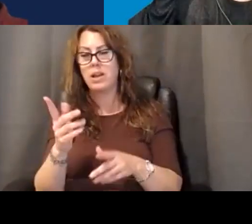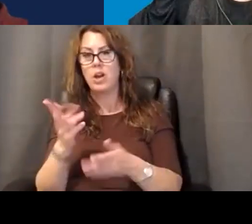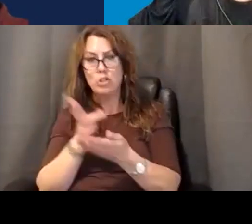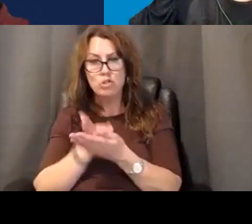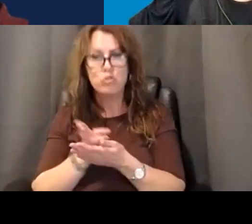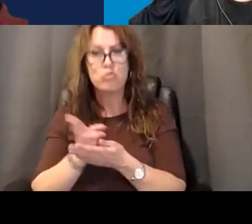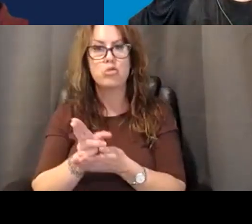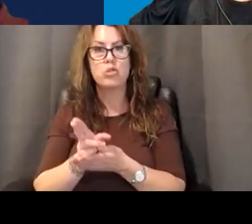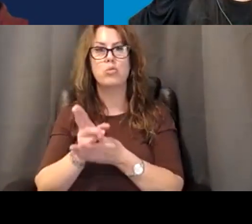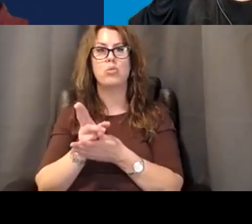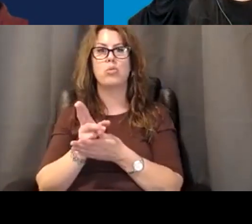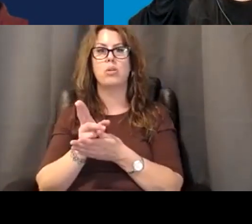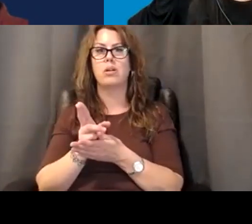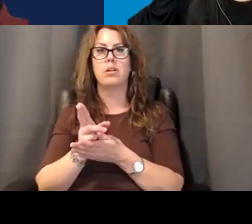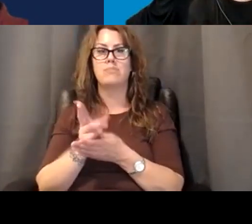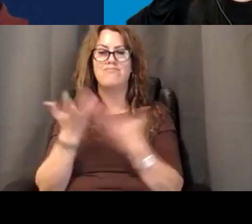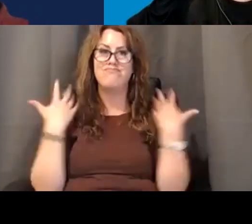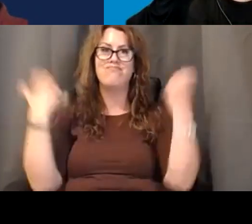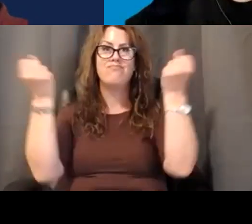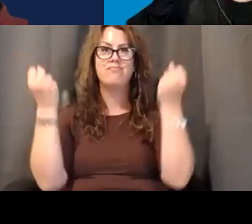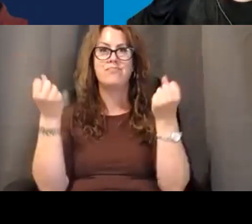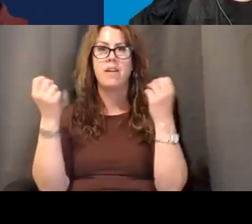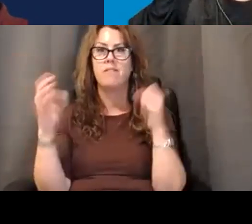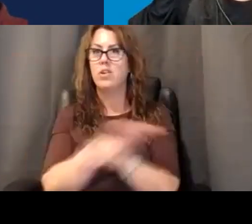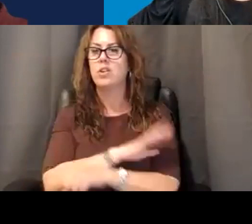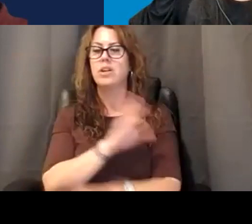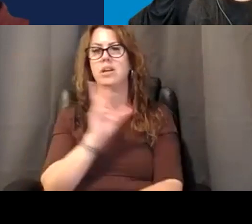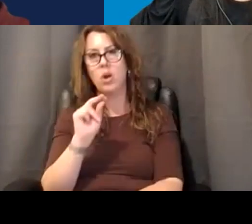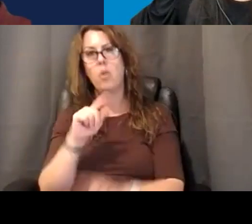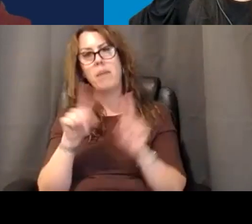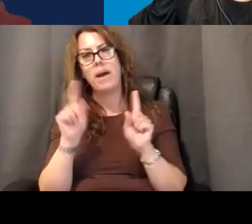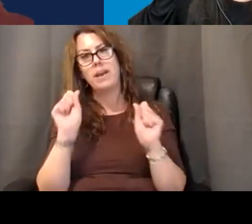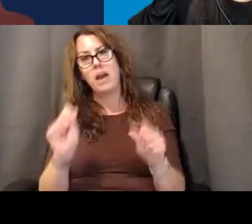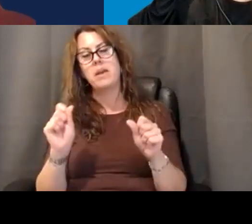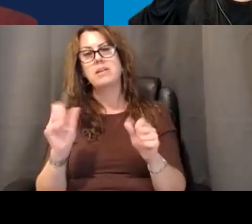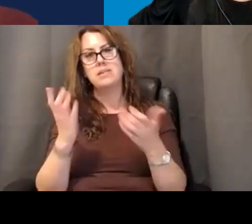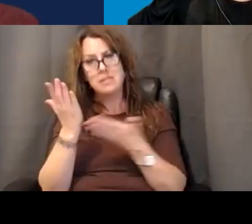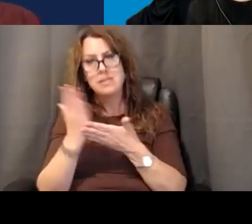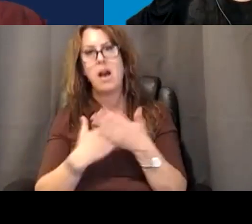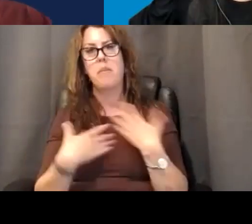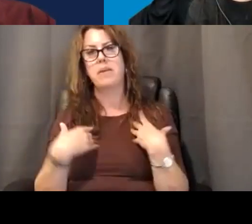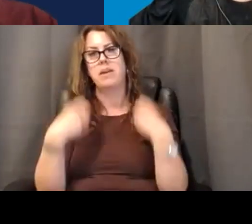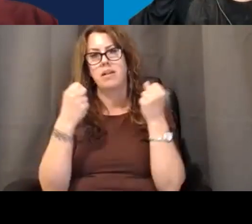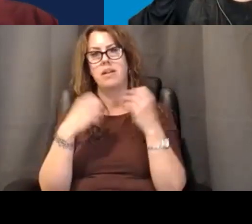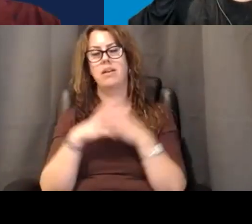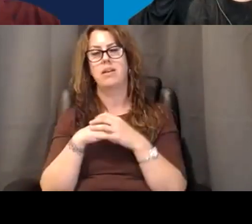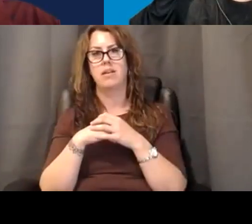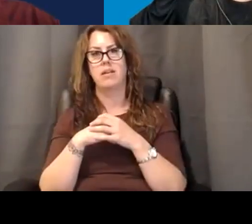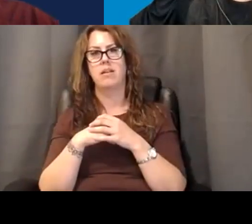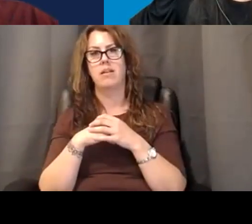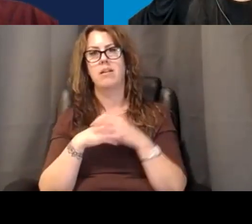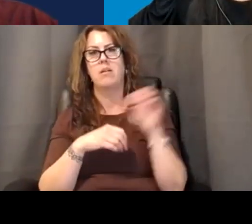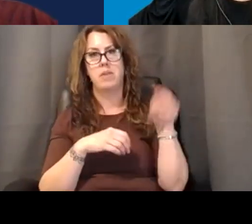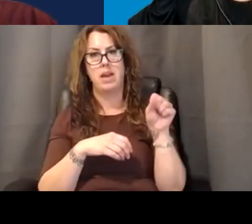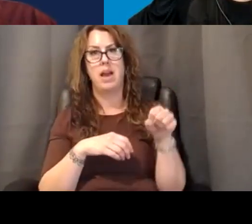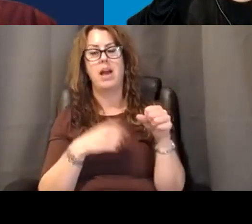there can be the beginning process of some healing, right? And folks feeling that they're seen. And so it is one of the things that we lift up, because we do think the truth